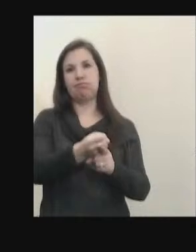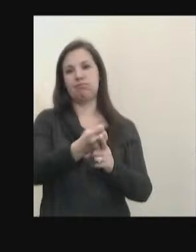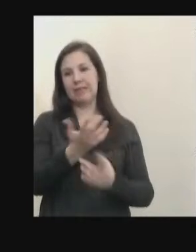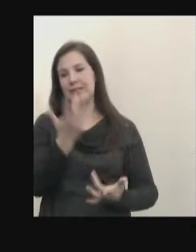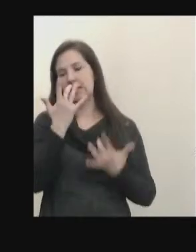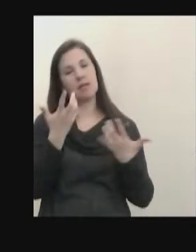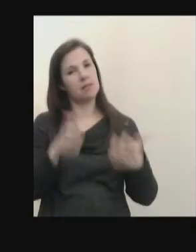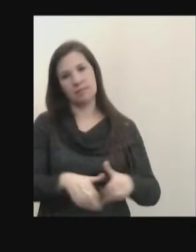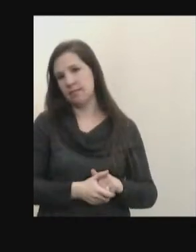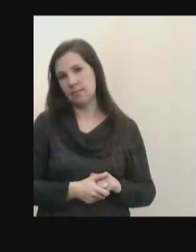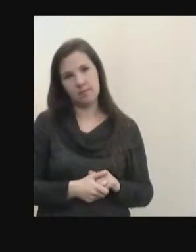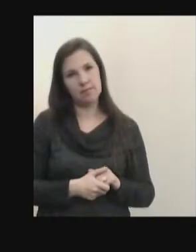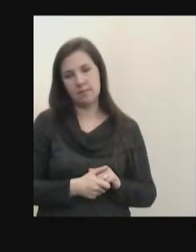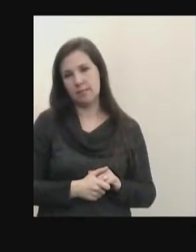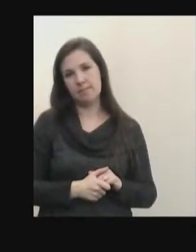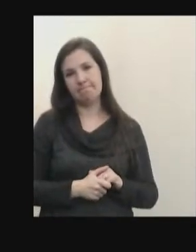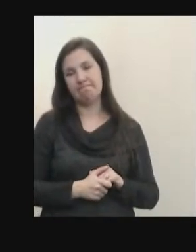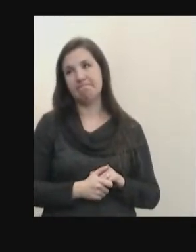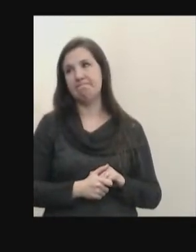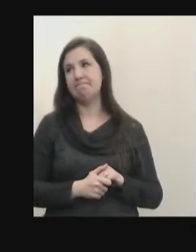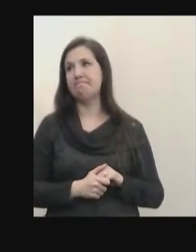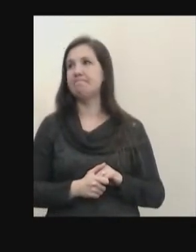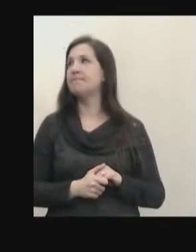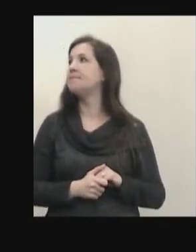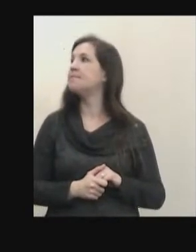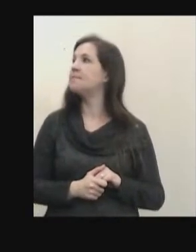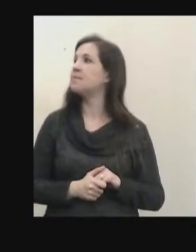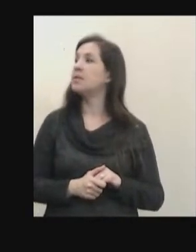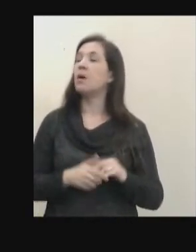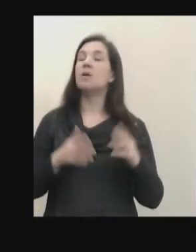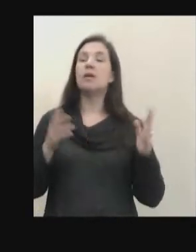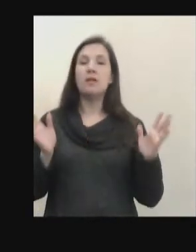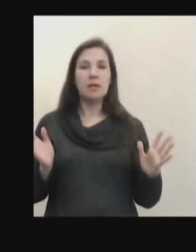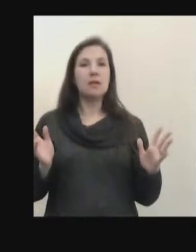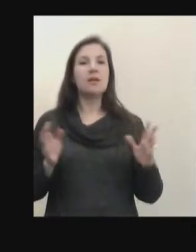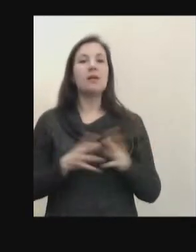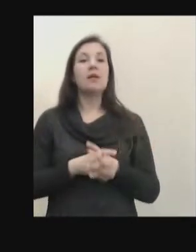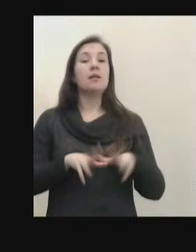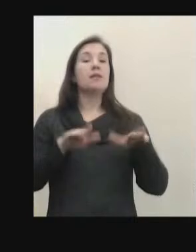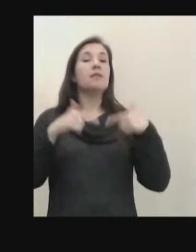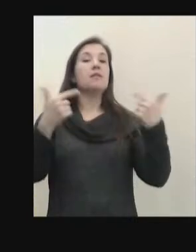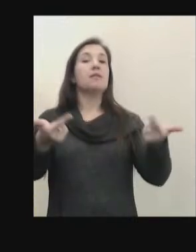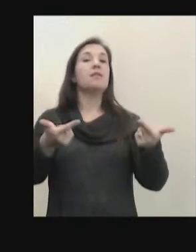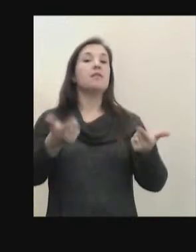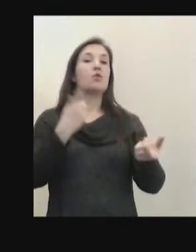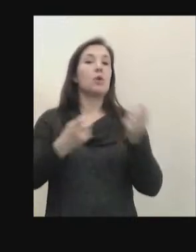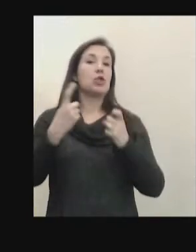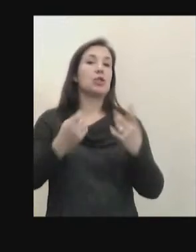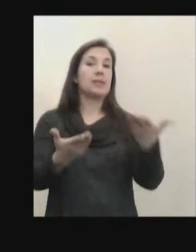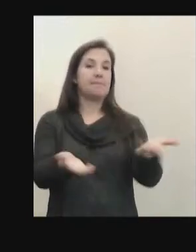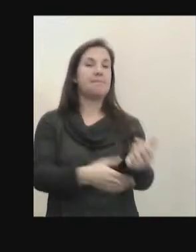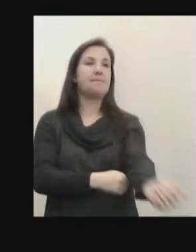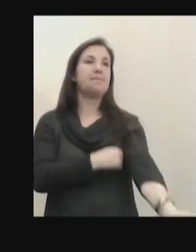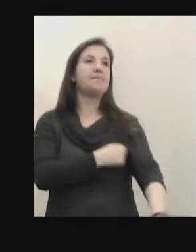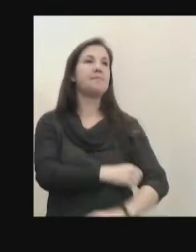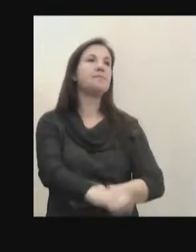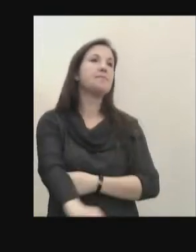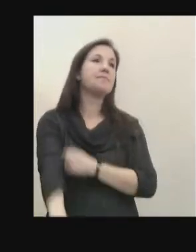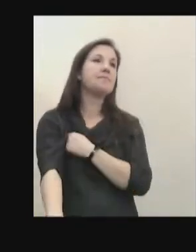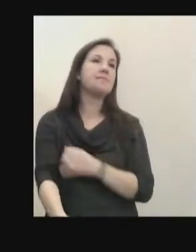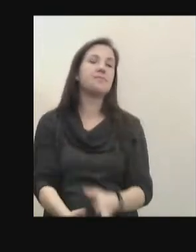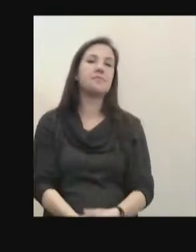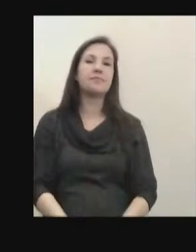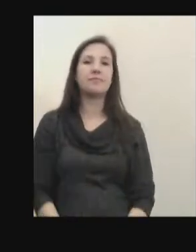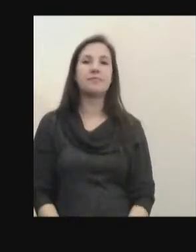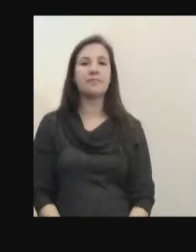everything else that can come with that. So with that, I'll open it up to questions and answers to the members of the media, if you can open up